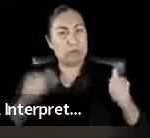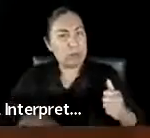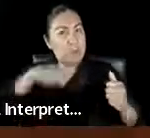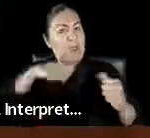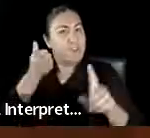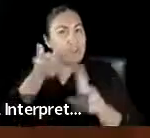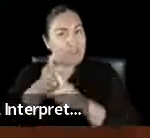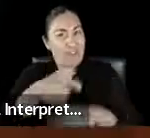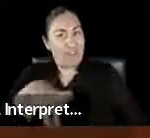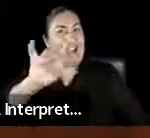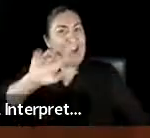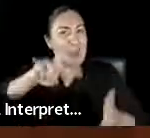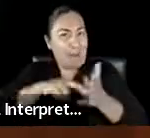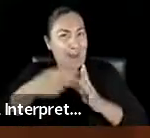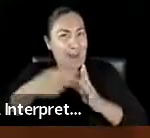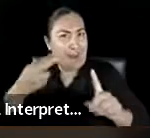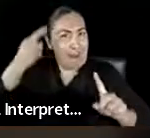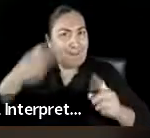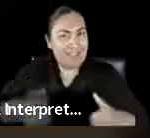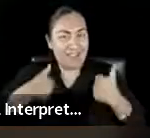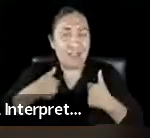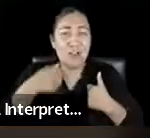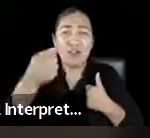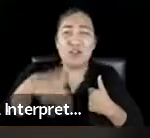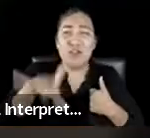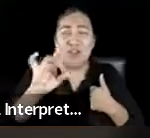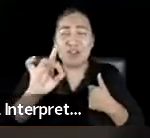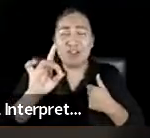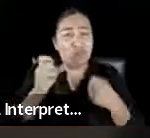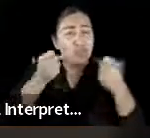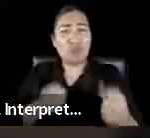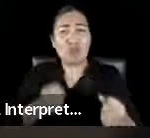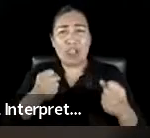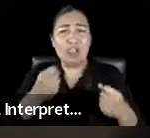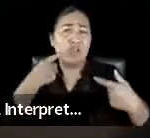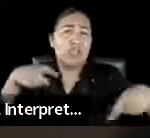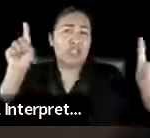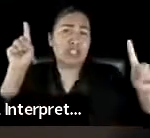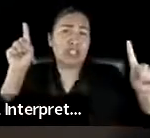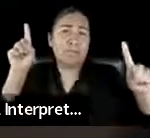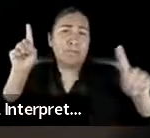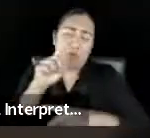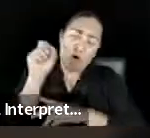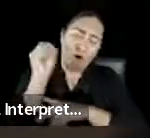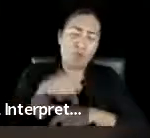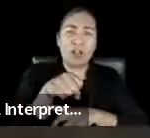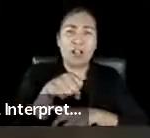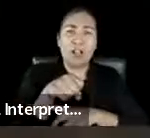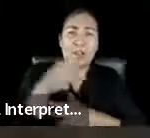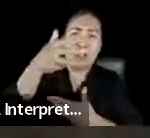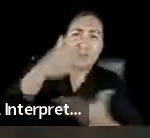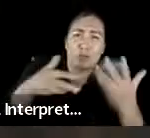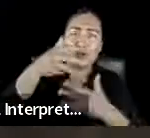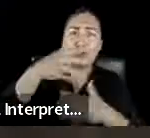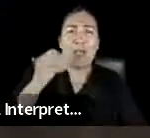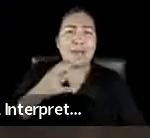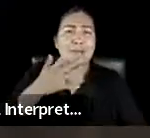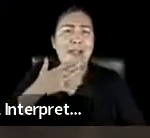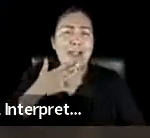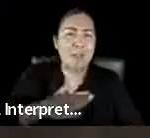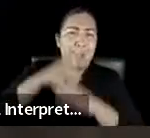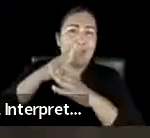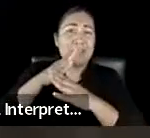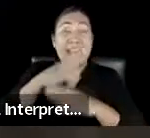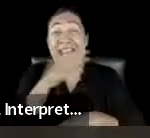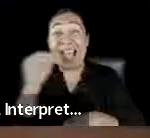in life. You found the strength to succeed. You found the strength to overcome social and color barriers. And you found the strength to